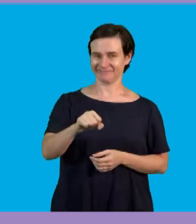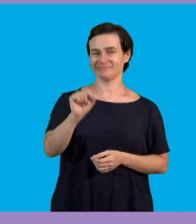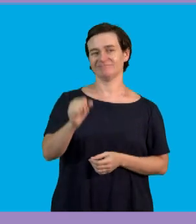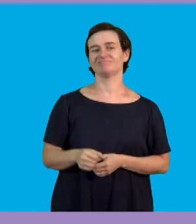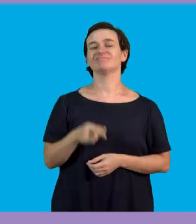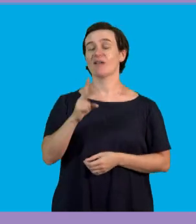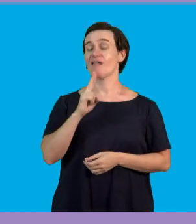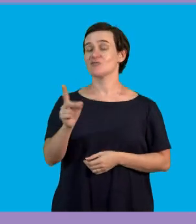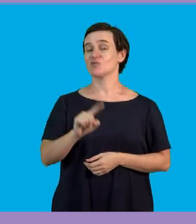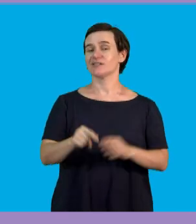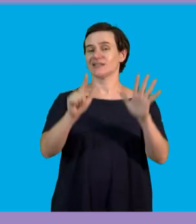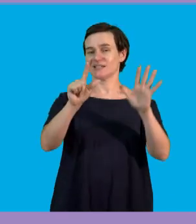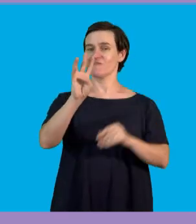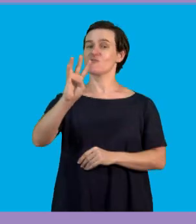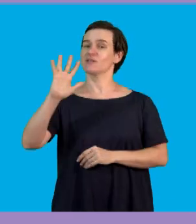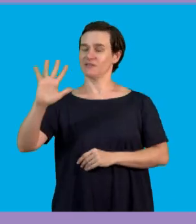is